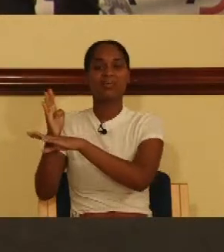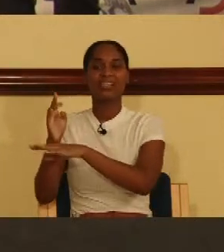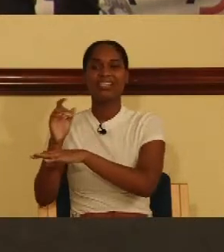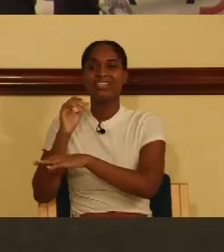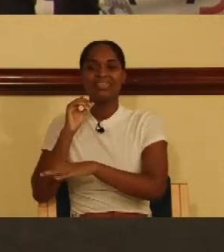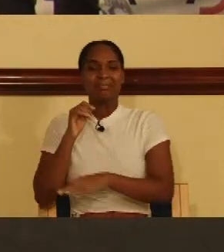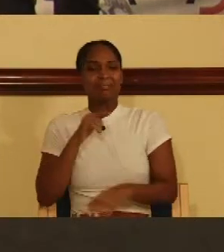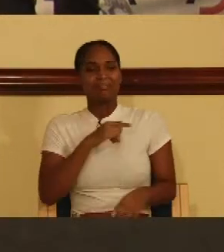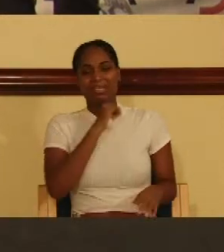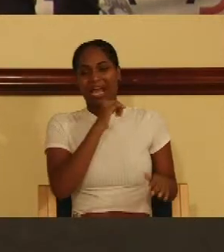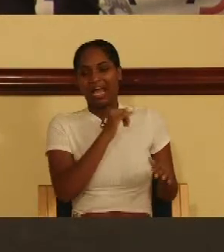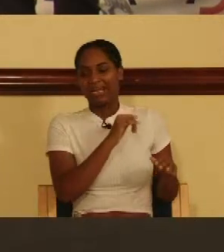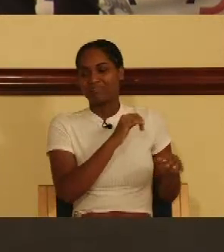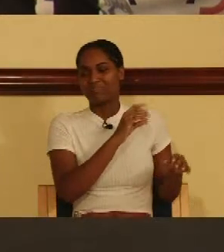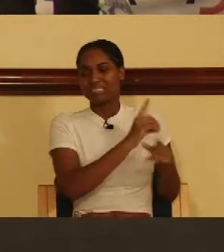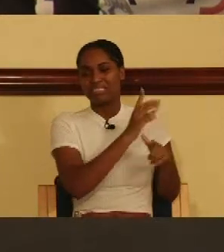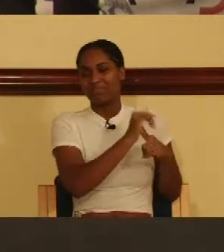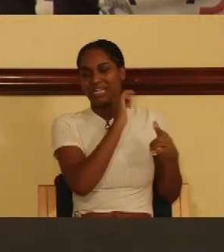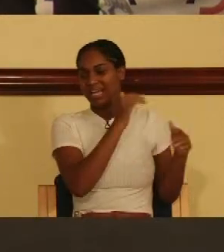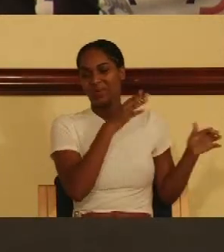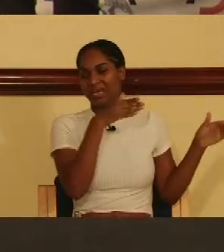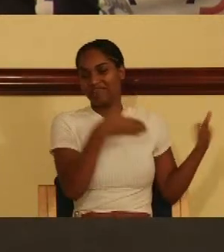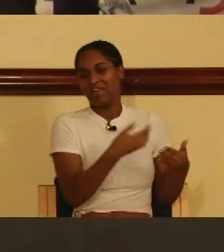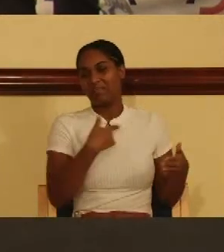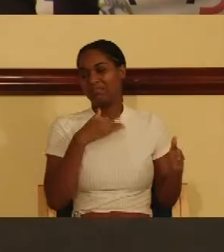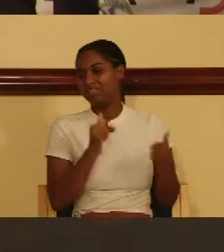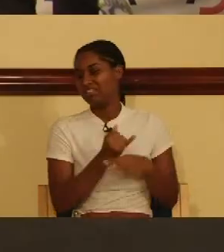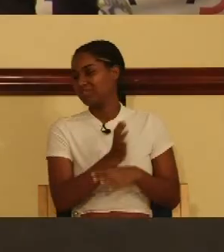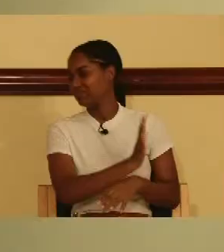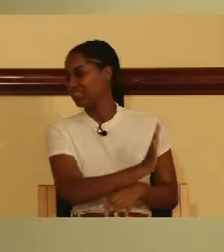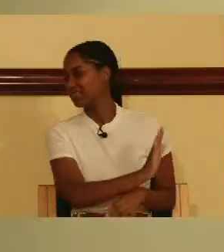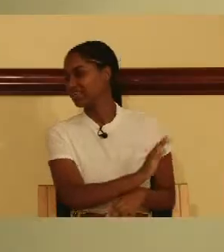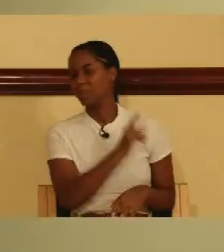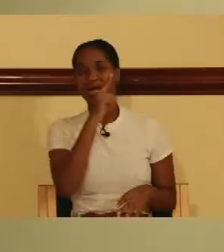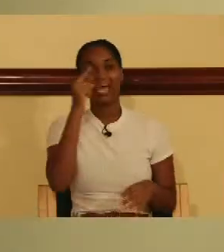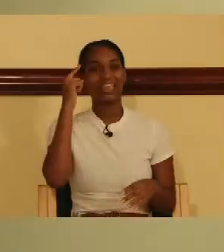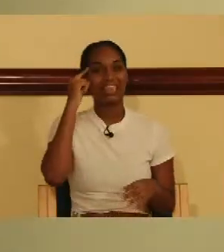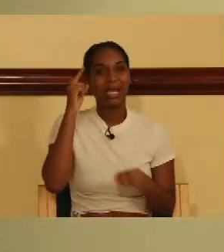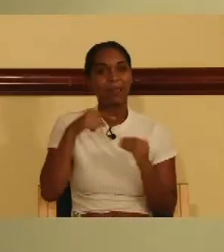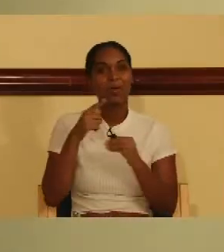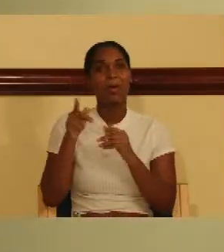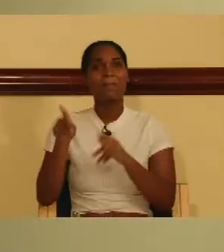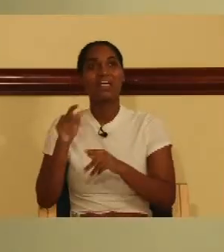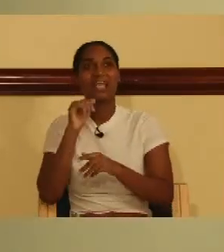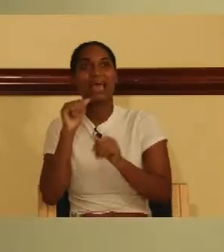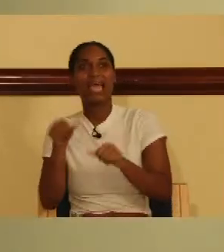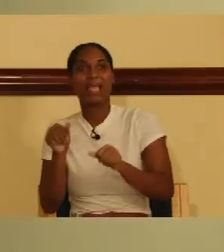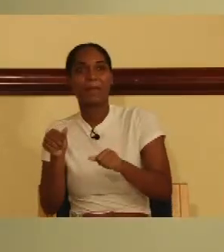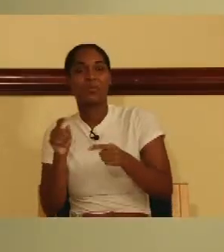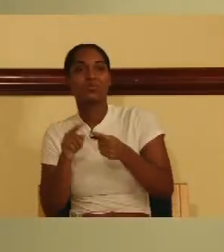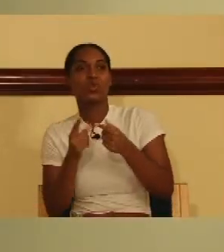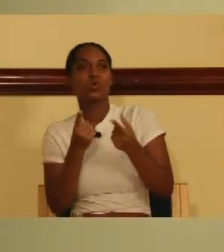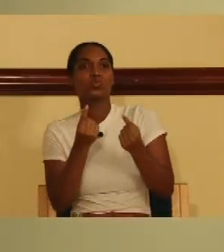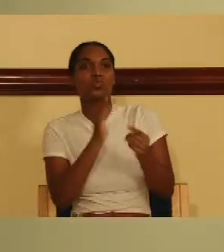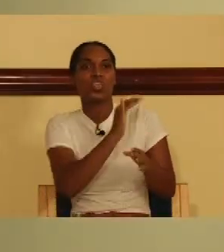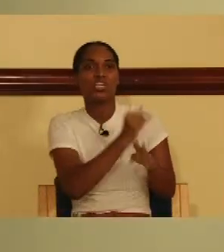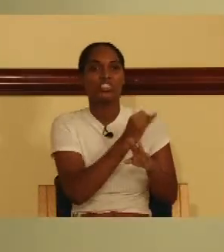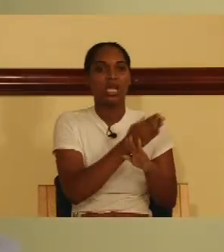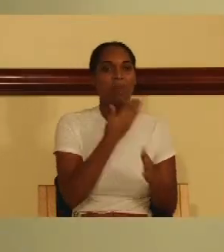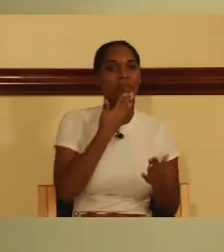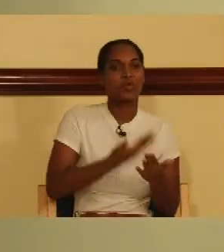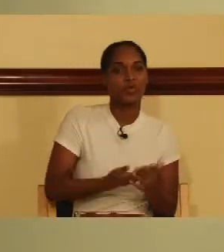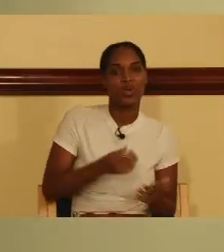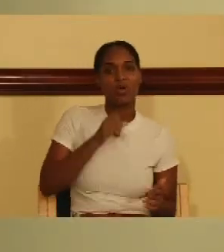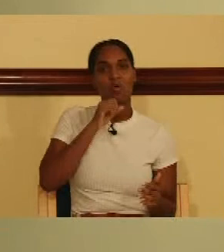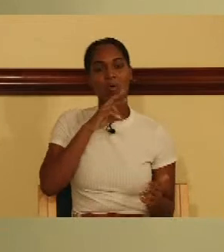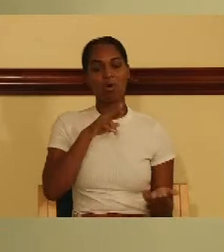to employing certain persons because of a disability. They may be concerned that the person may not be able to carry out certain tasks effectively because